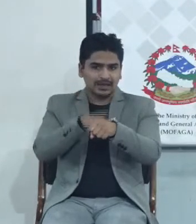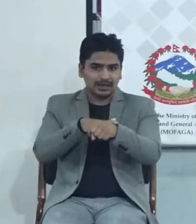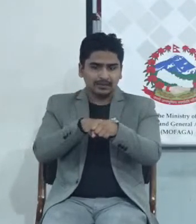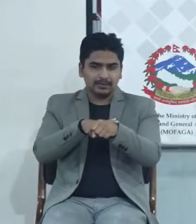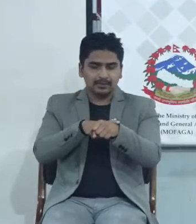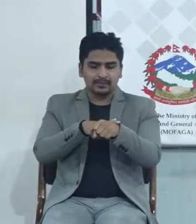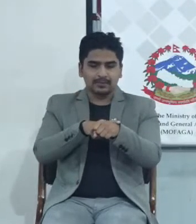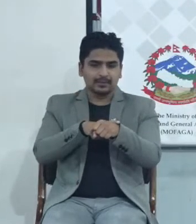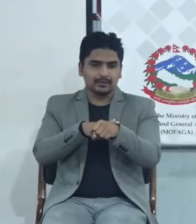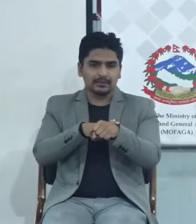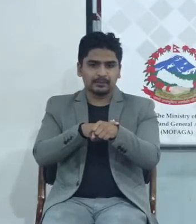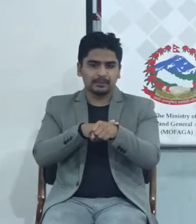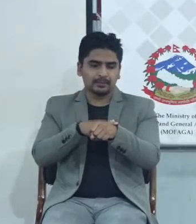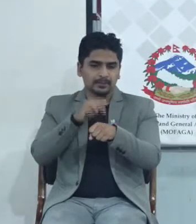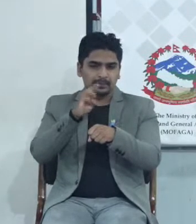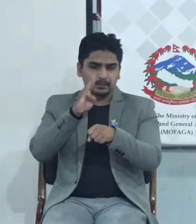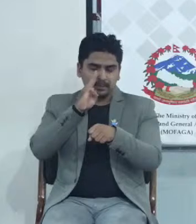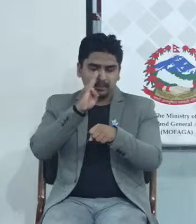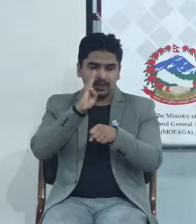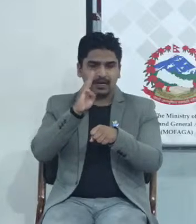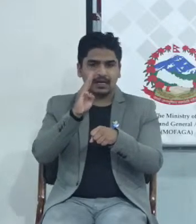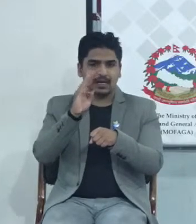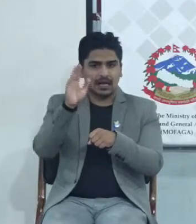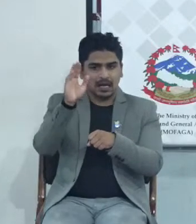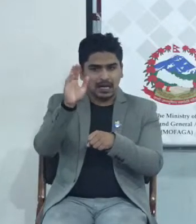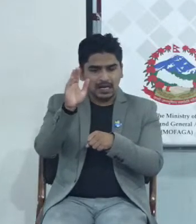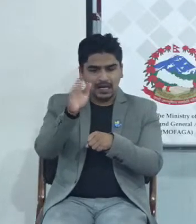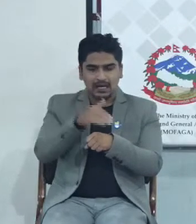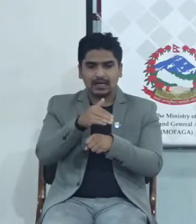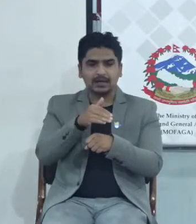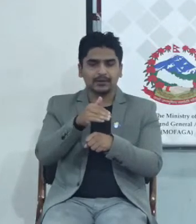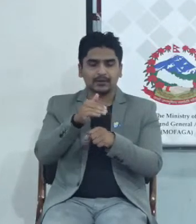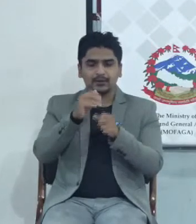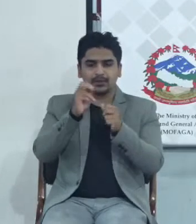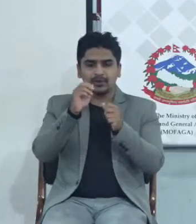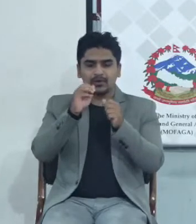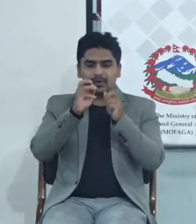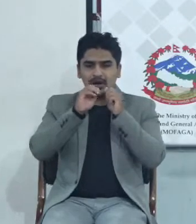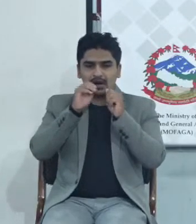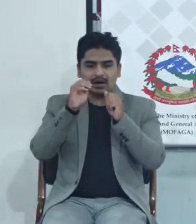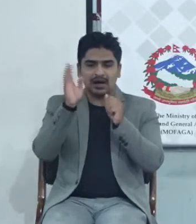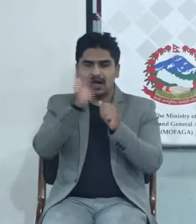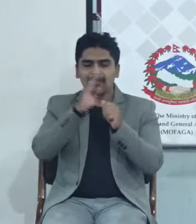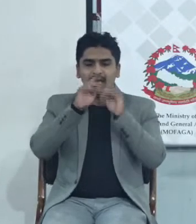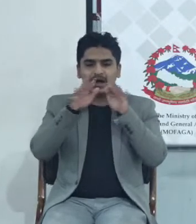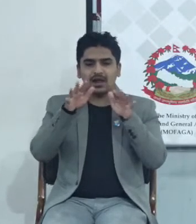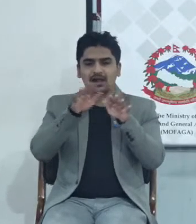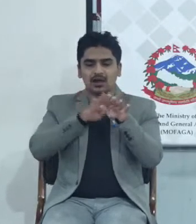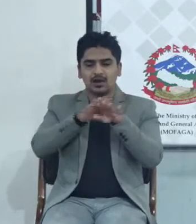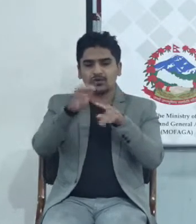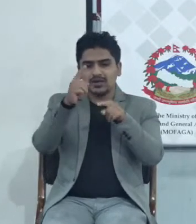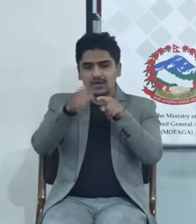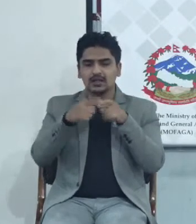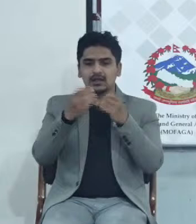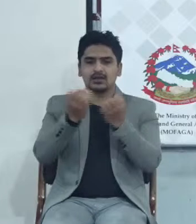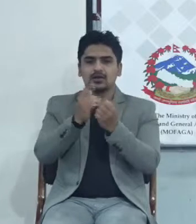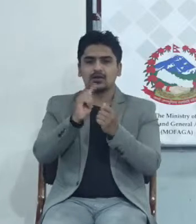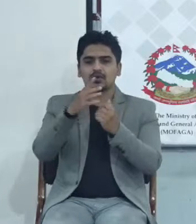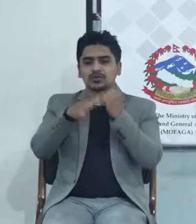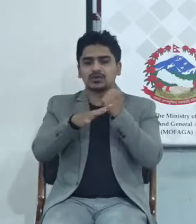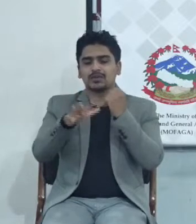To control the rumors, what ministry is developing mechanisms and how it is working? Next question is